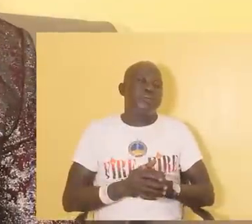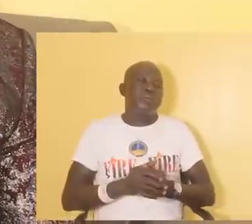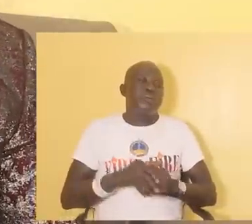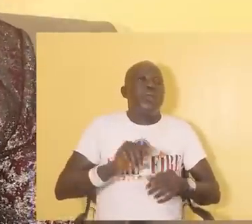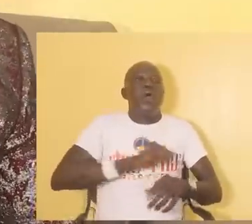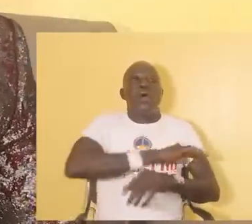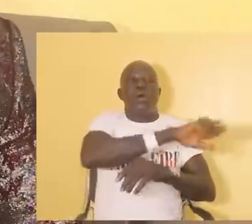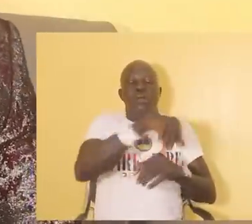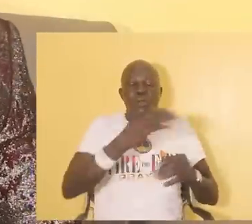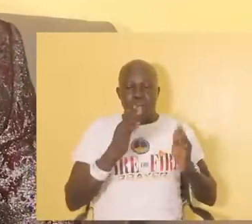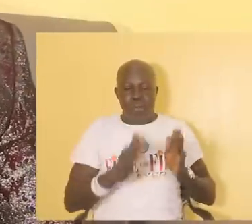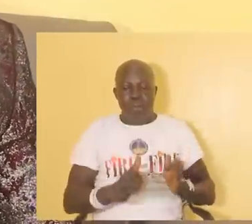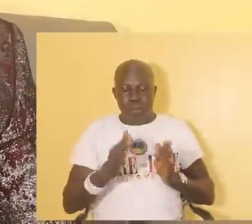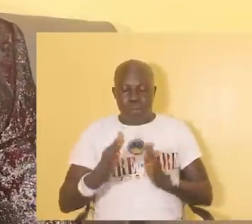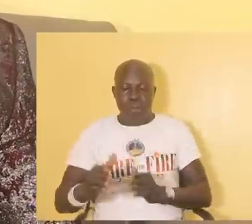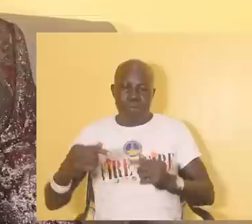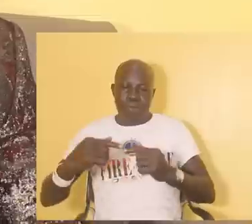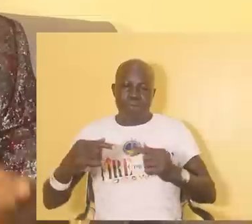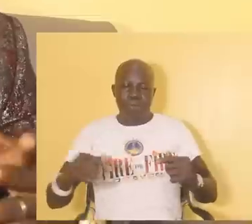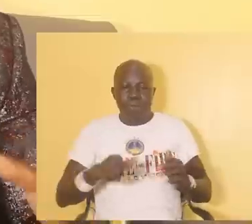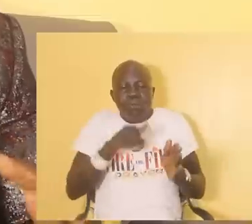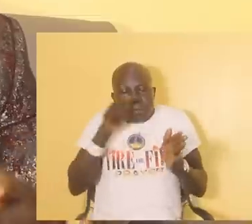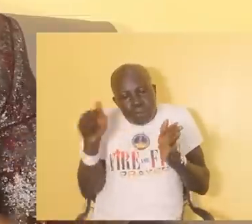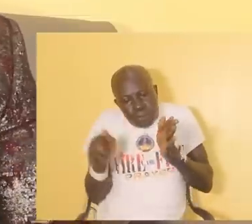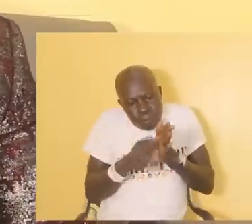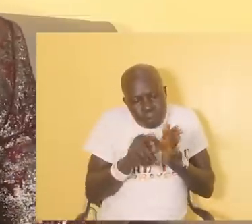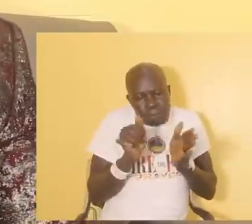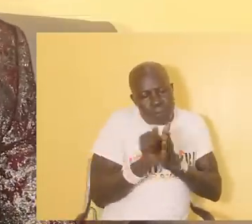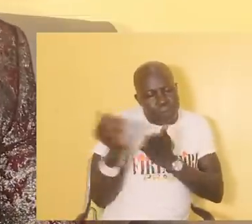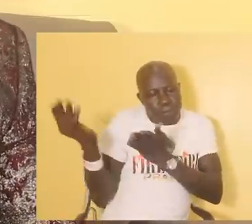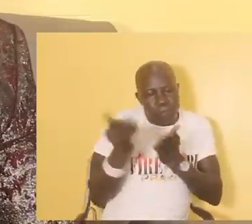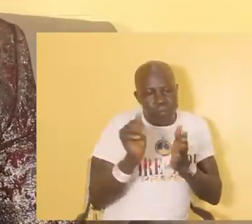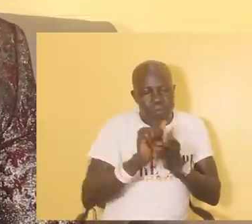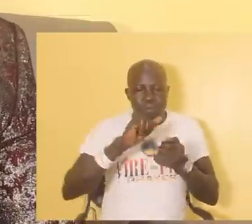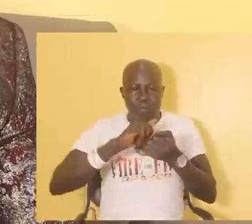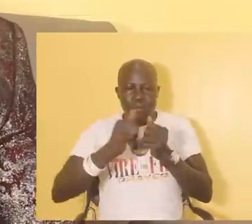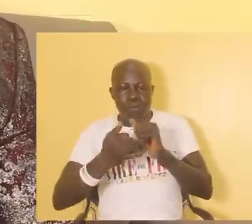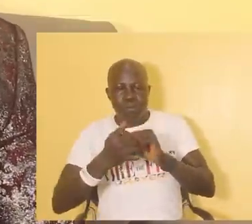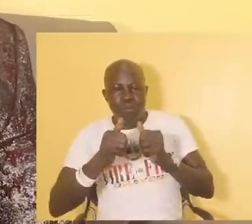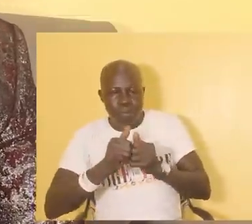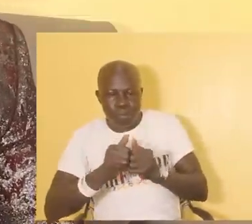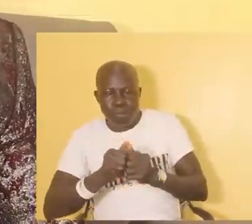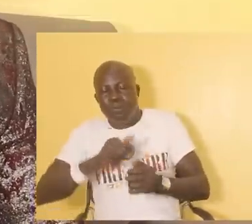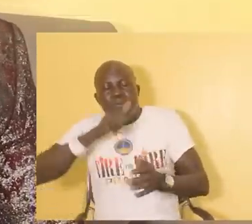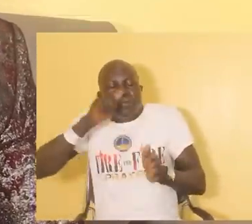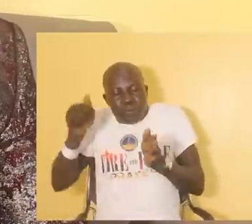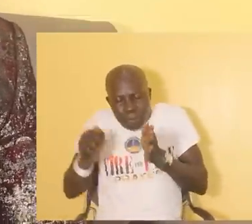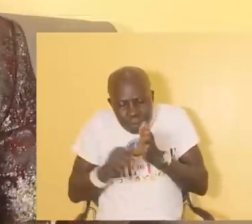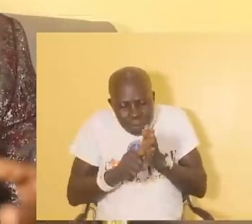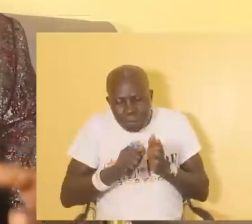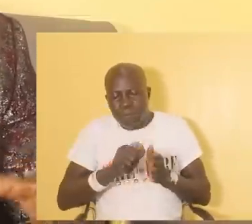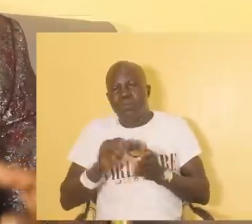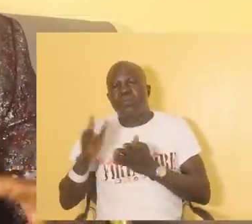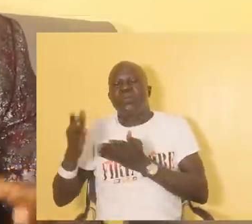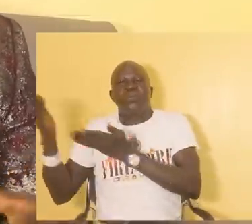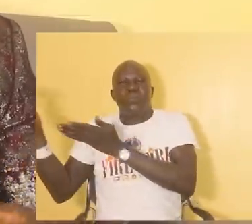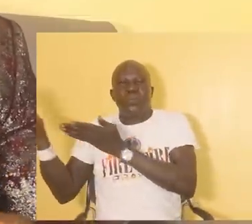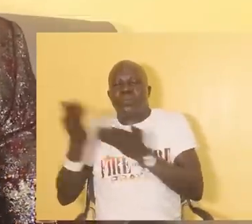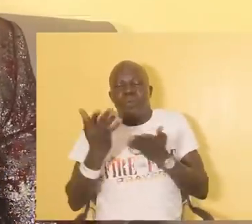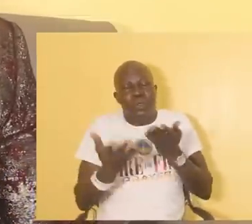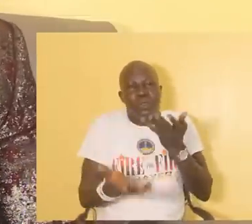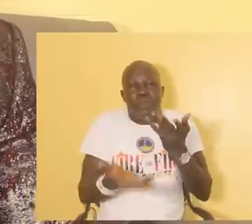Come to Nigeria. Every hidden plan that can bring problems, hidden plan that